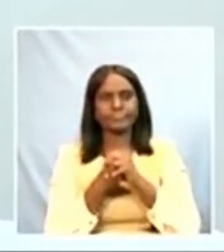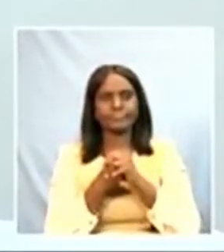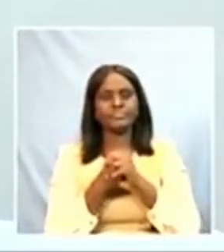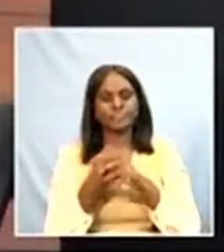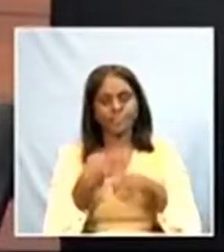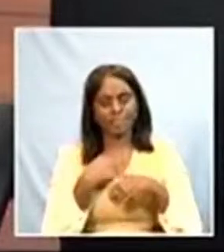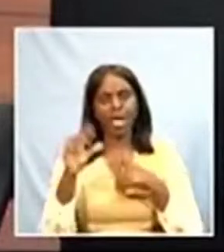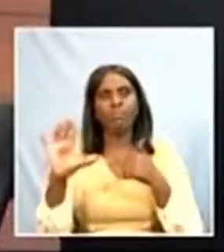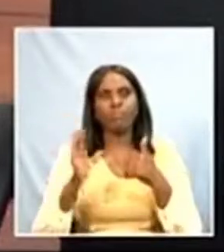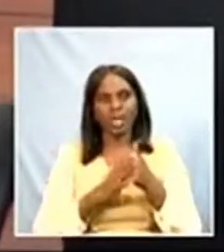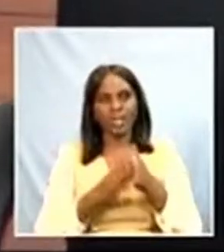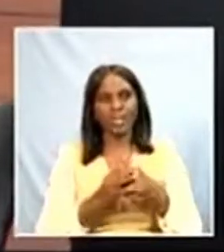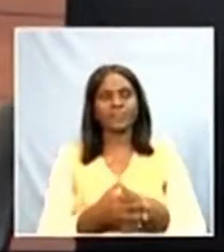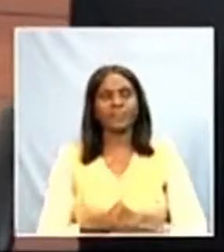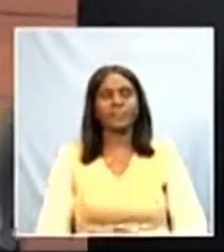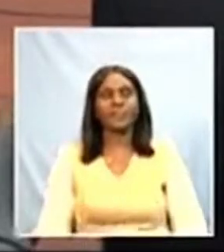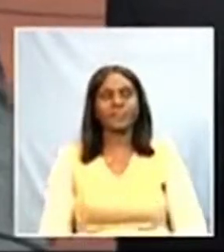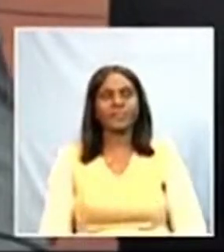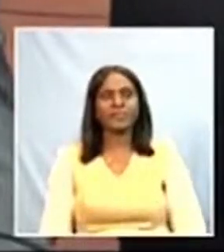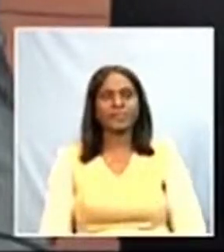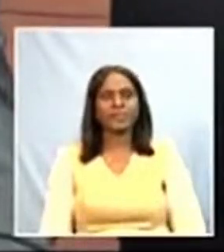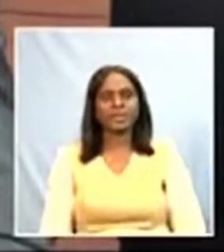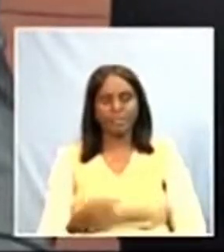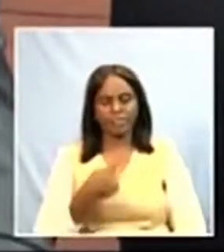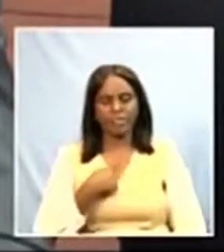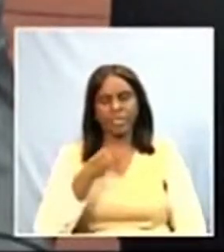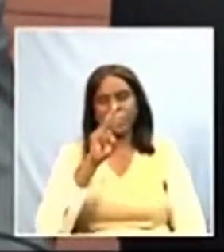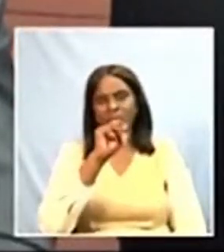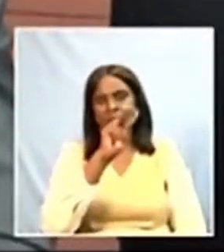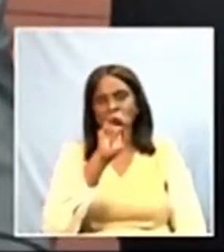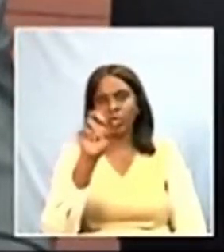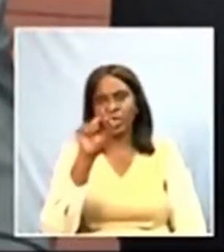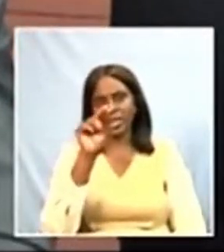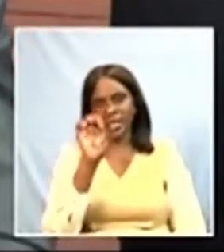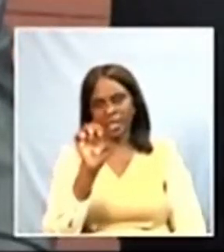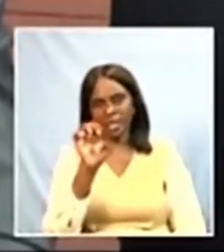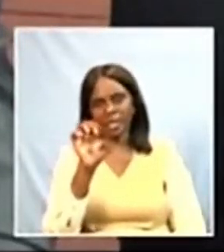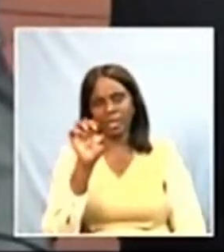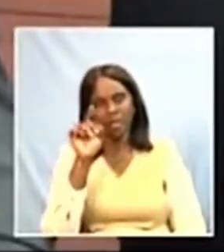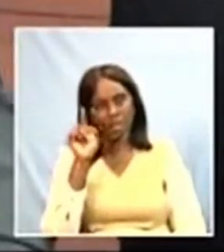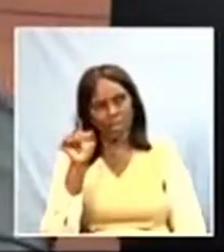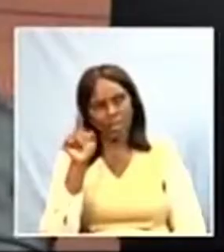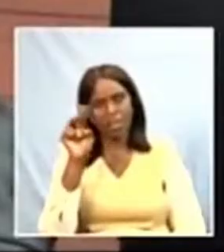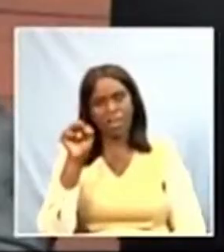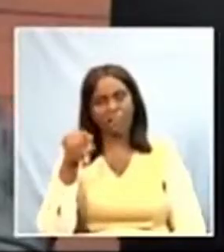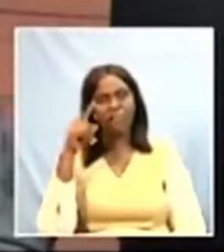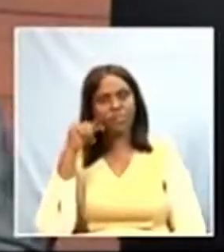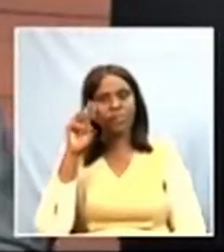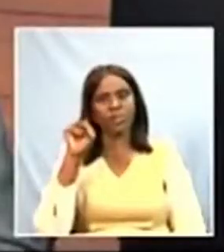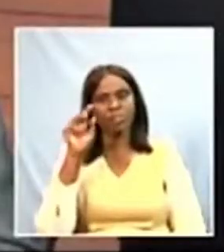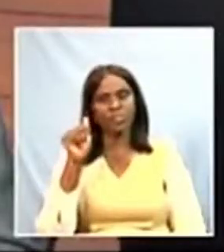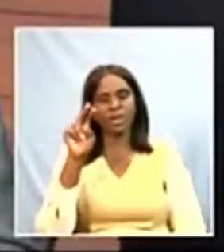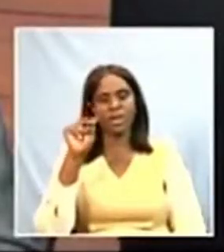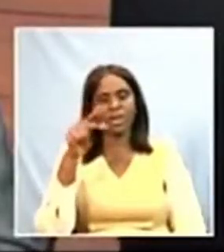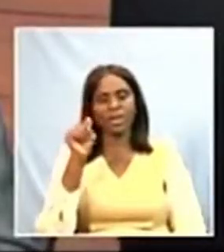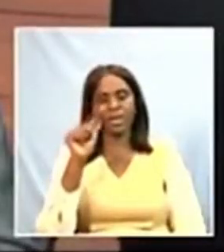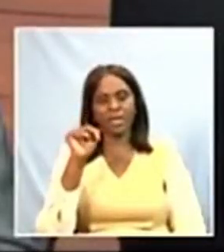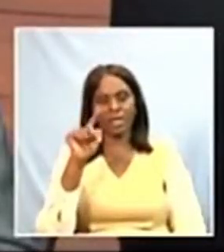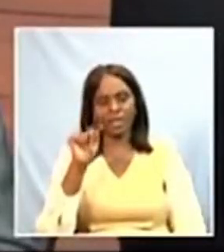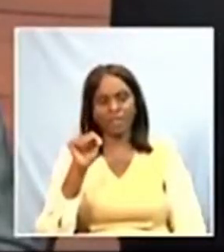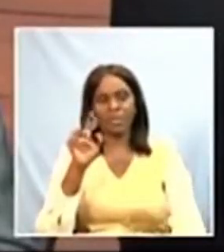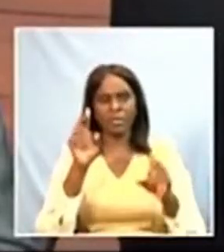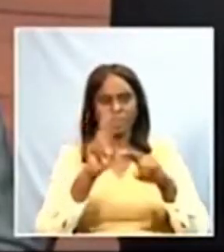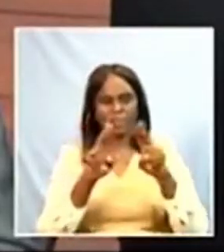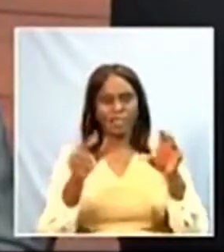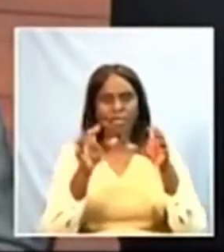I'm back. I'm Mwene Luhamba, Member of Parliament for Mangango. Chair, I was in the constituency for